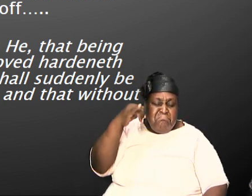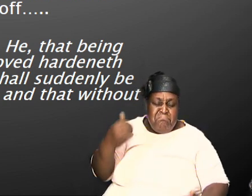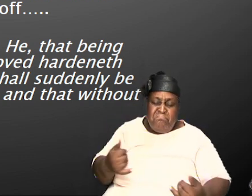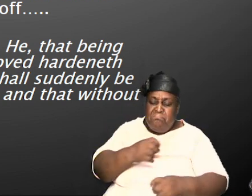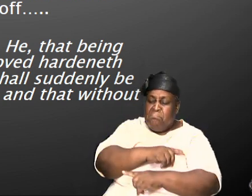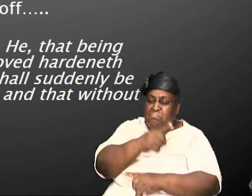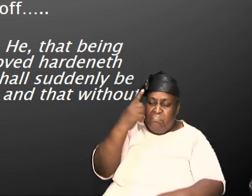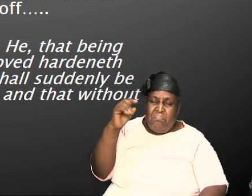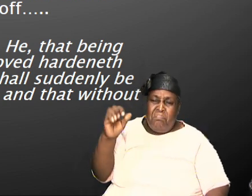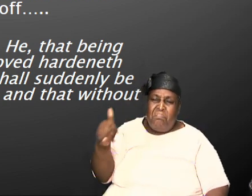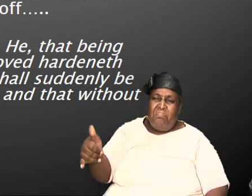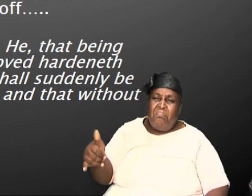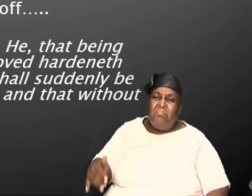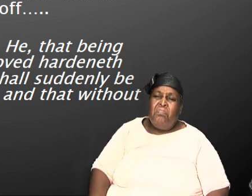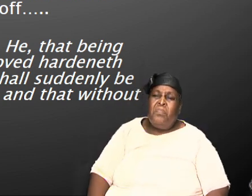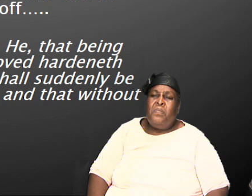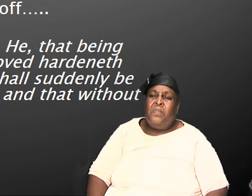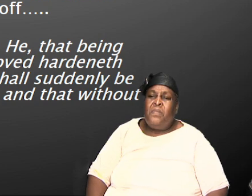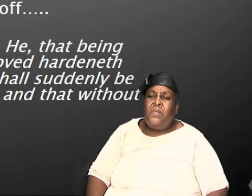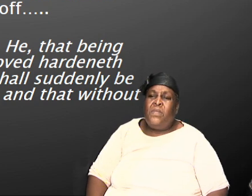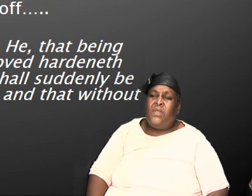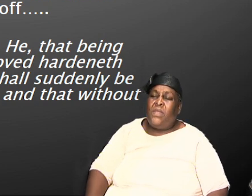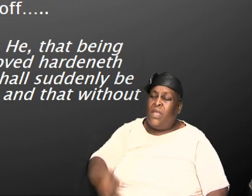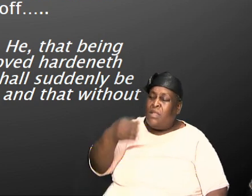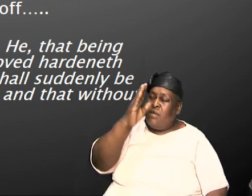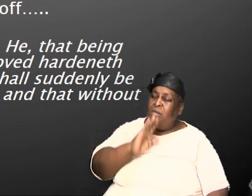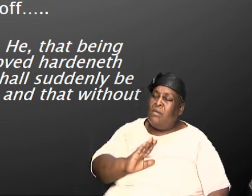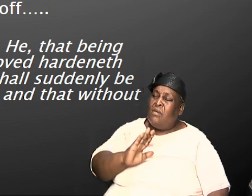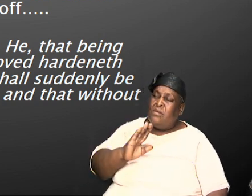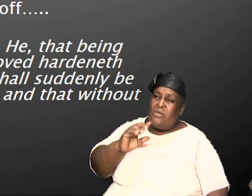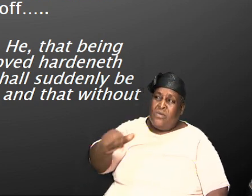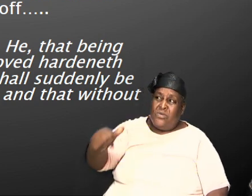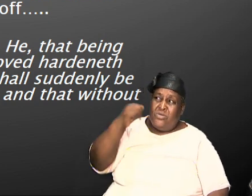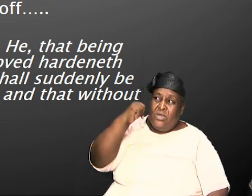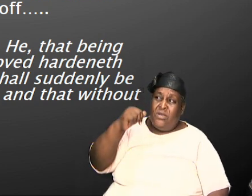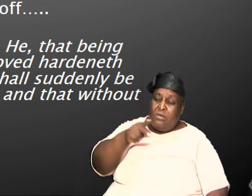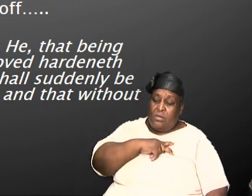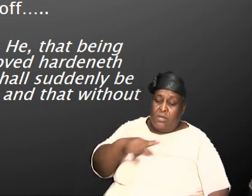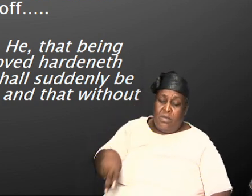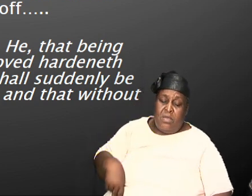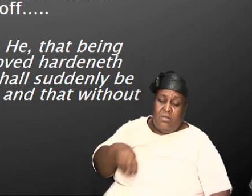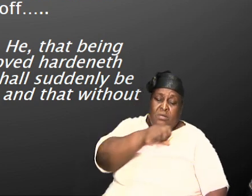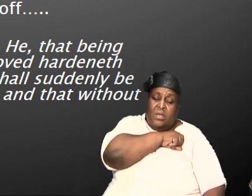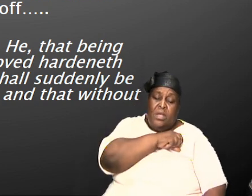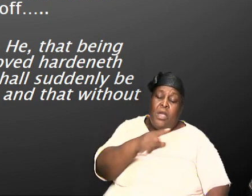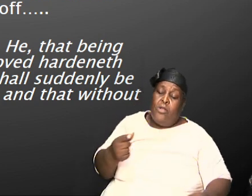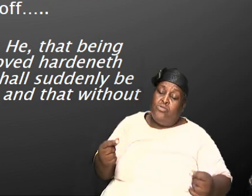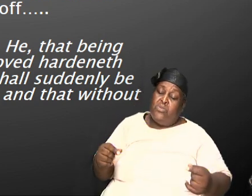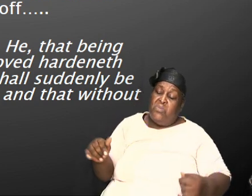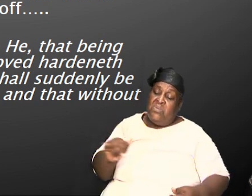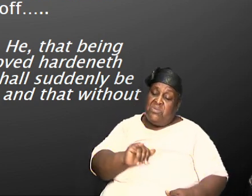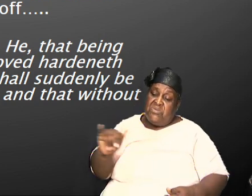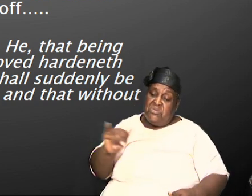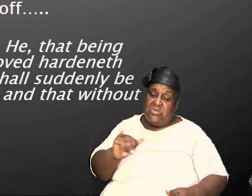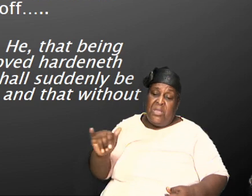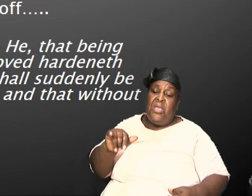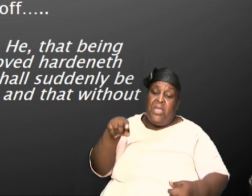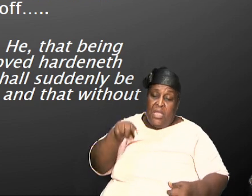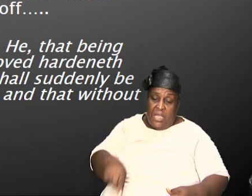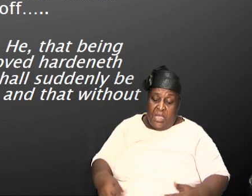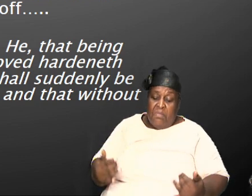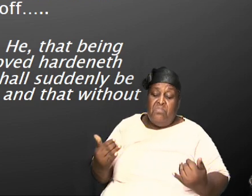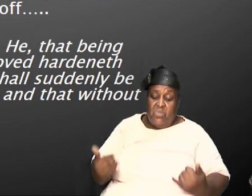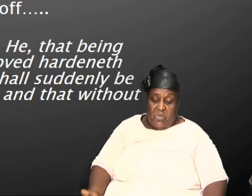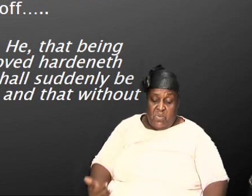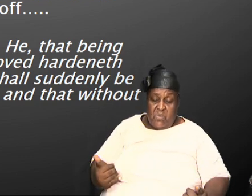forever, right? And he is detecting stars, and he will do the same today. He is the same yesterday, today, and